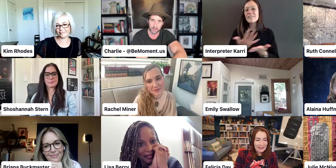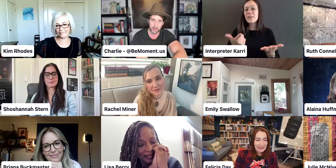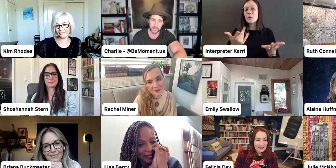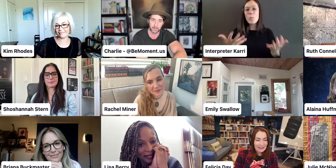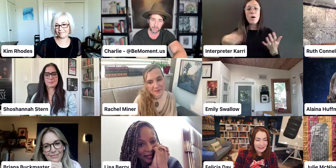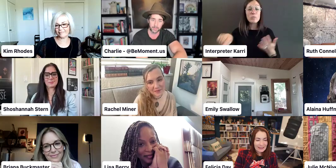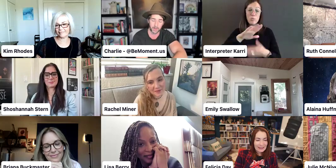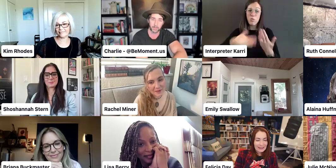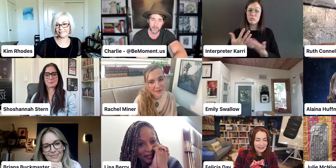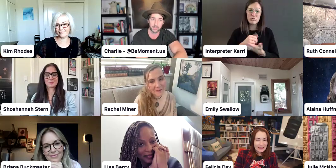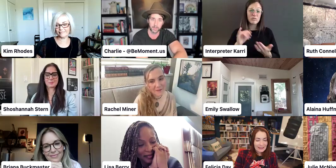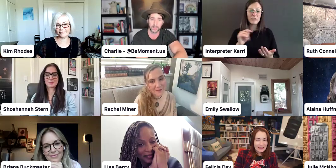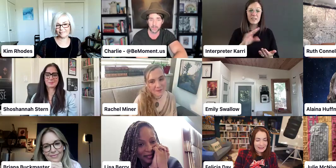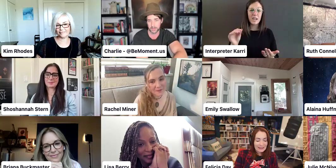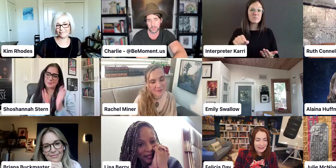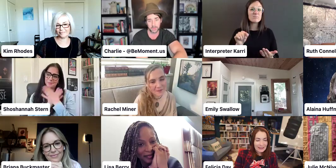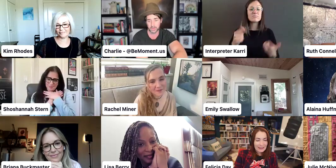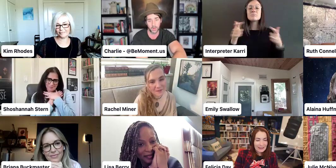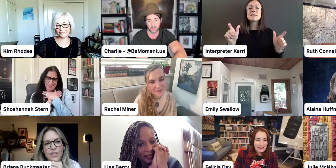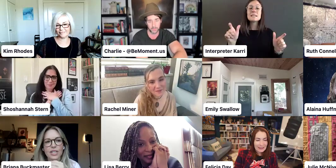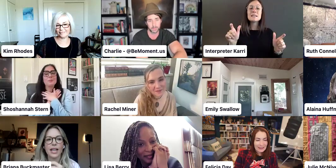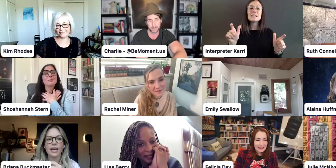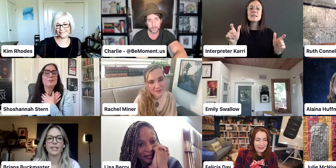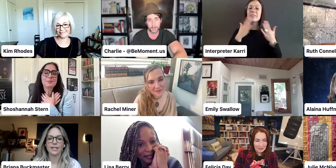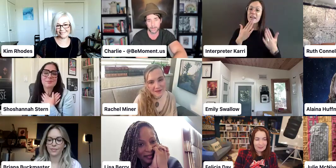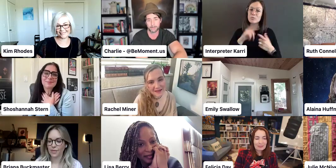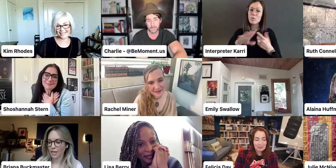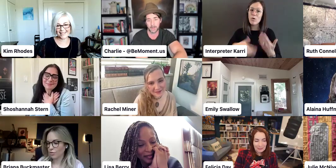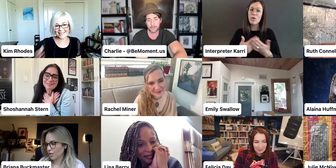deserve it. And yeah, big things to all. You're a delight. Shirley. Thank you, Charlie.